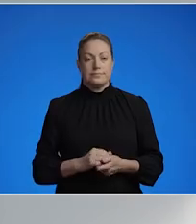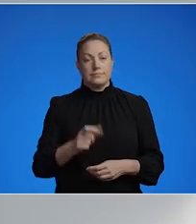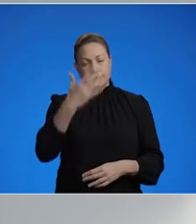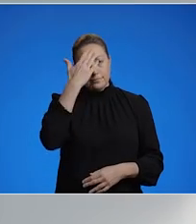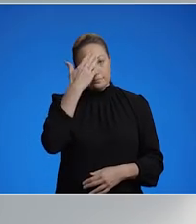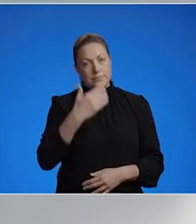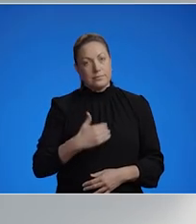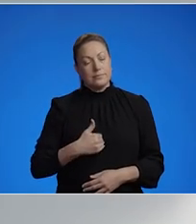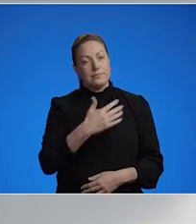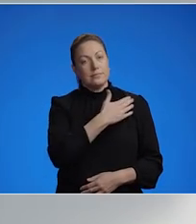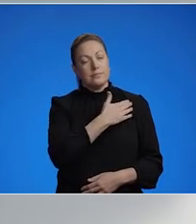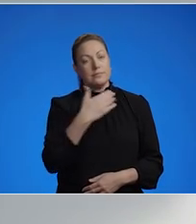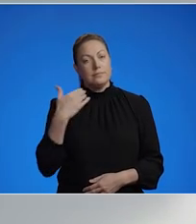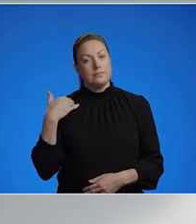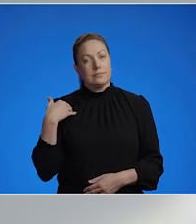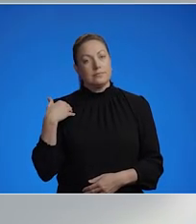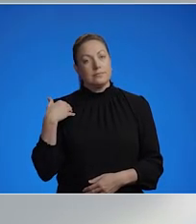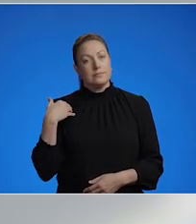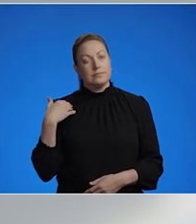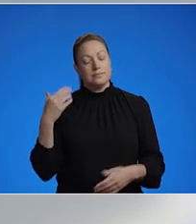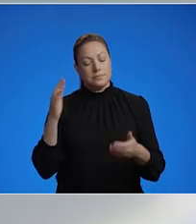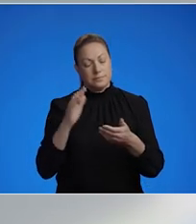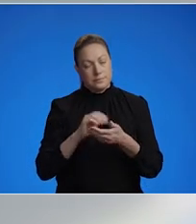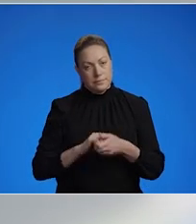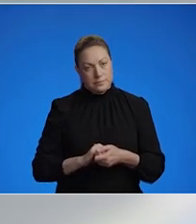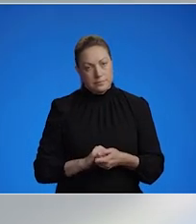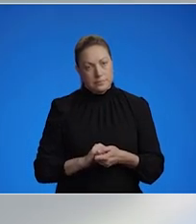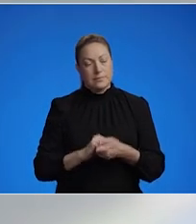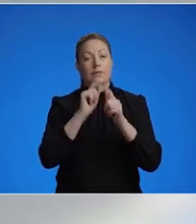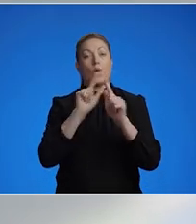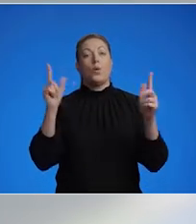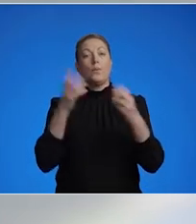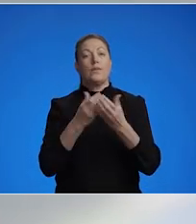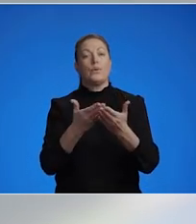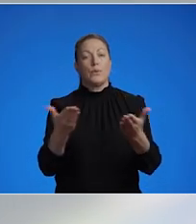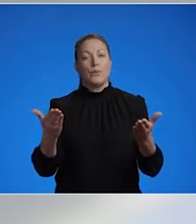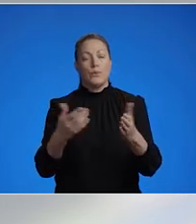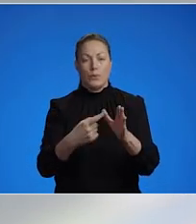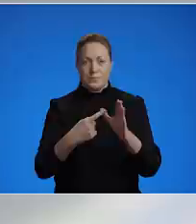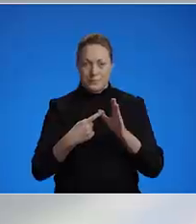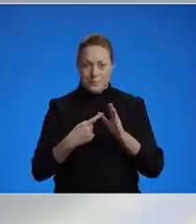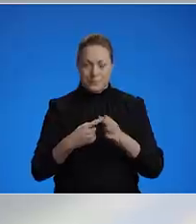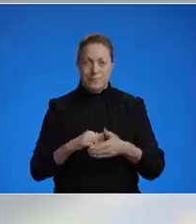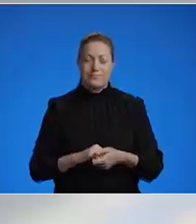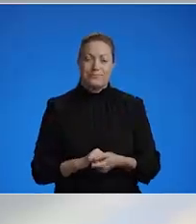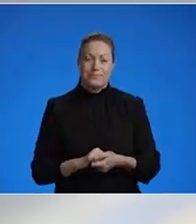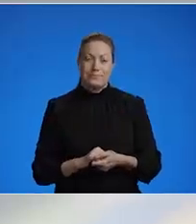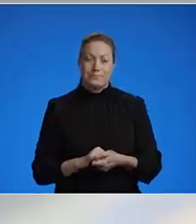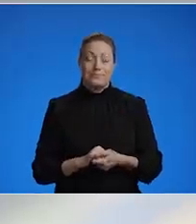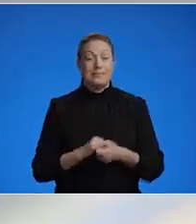Home In the name of the Father, and of the Son, and of the Holy Spirit. Amen. The Lord be with you. Amen. your spirit.